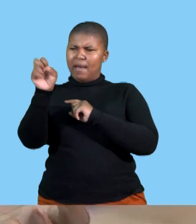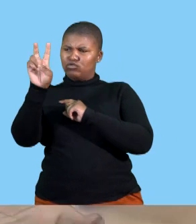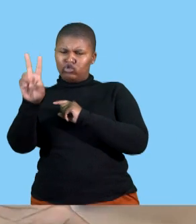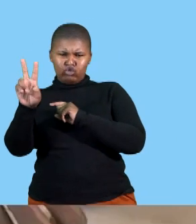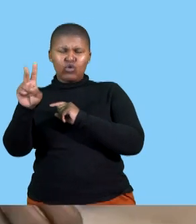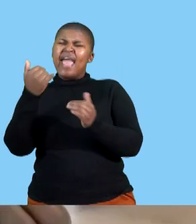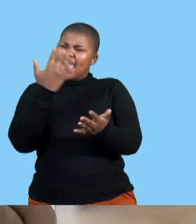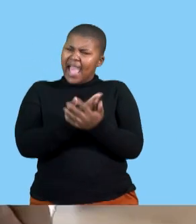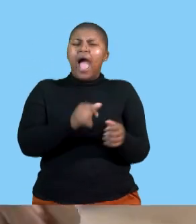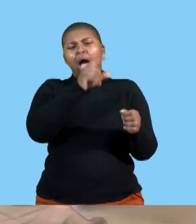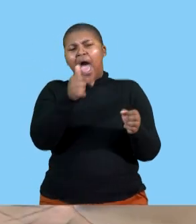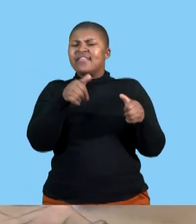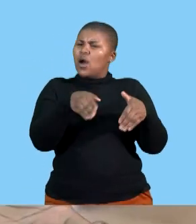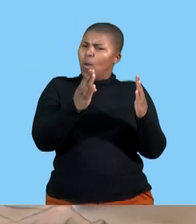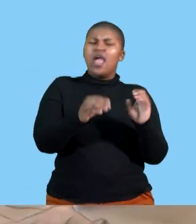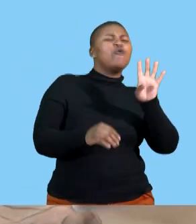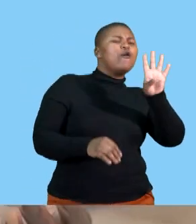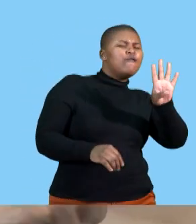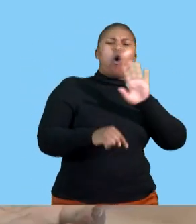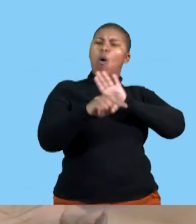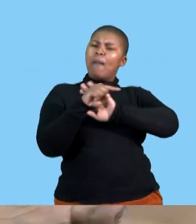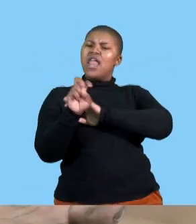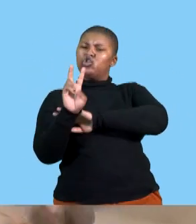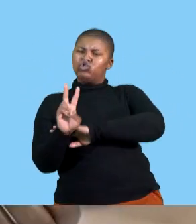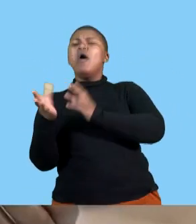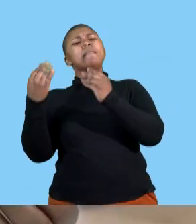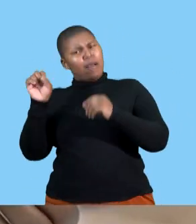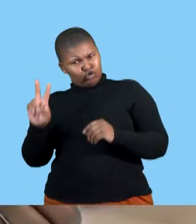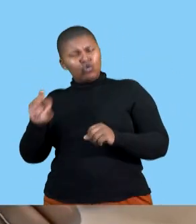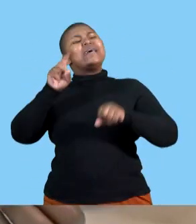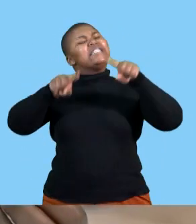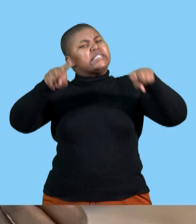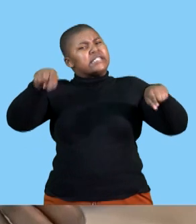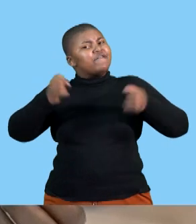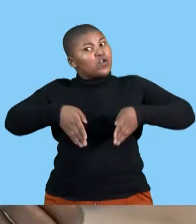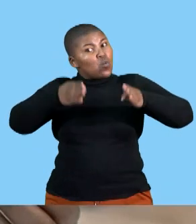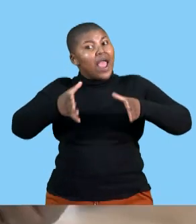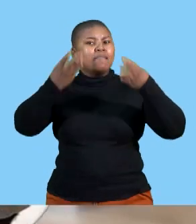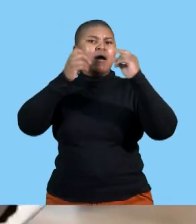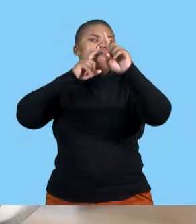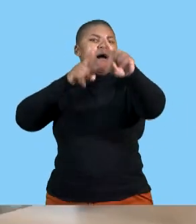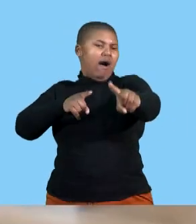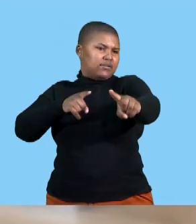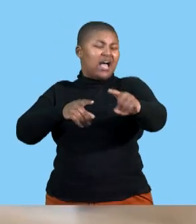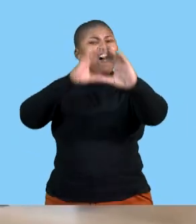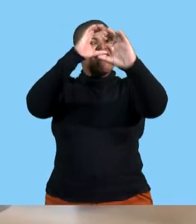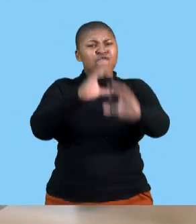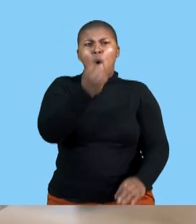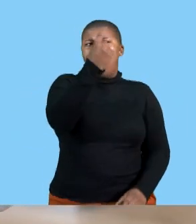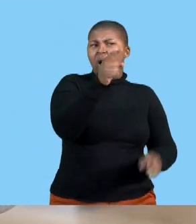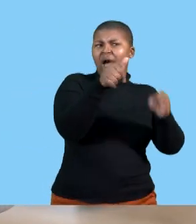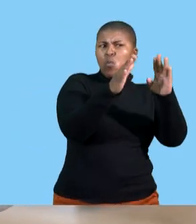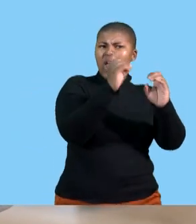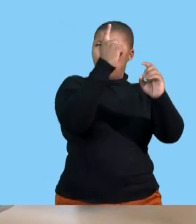4 minus 2 it equals to 2. So do you understand? There are different ways of getting to that answer without being a